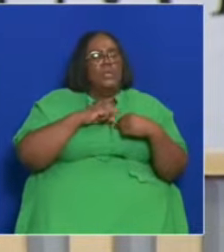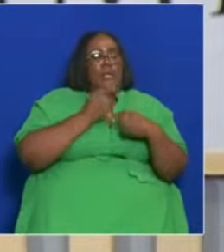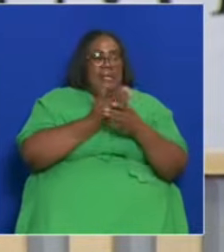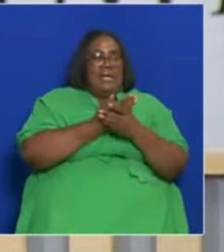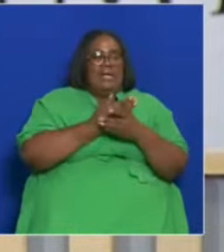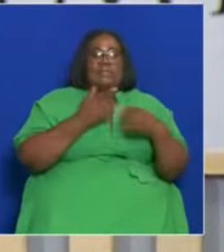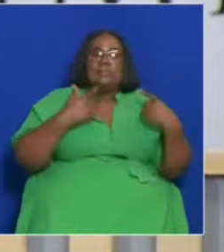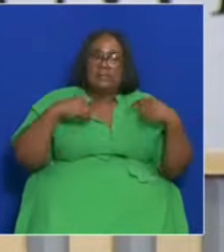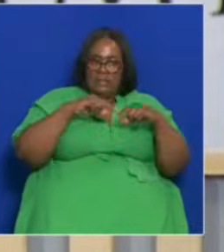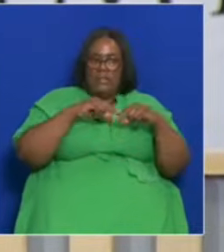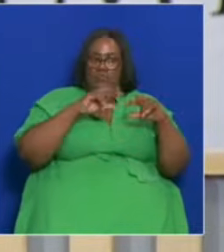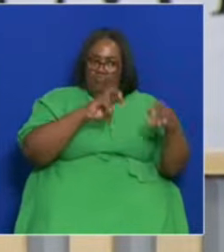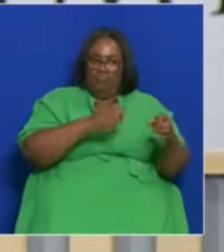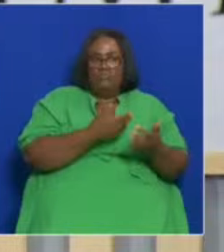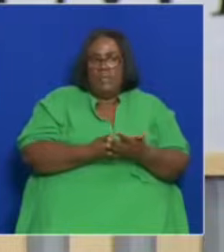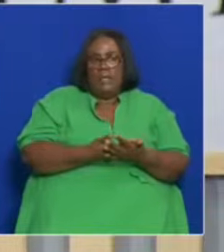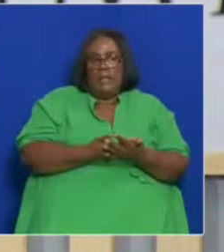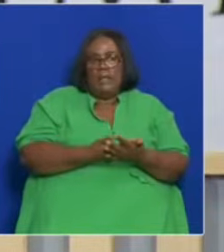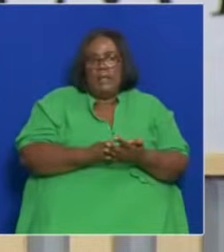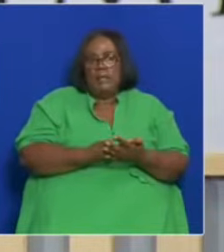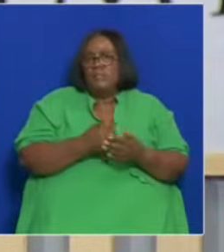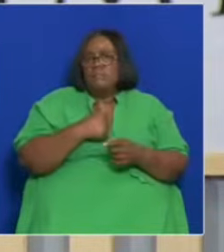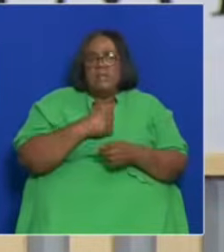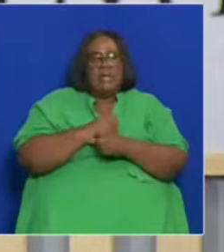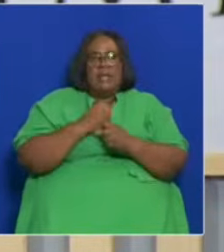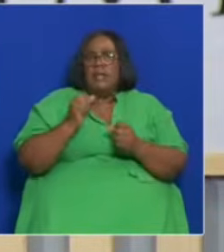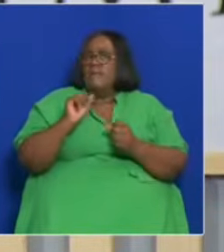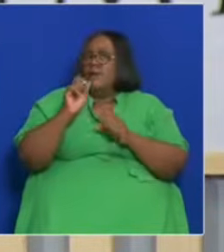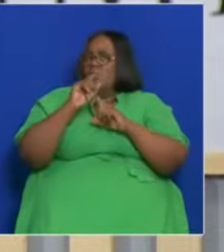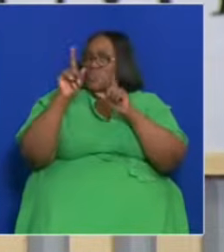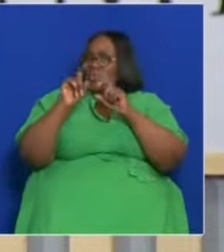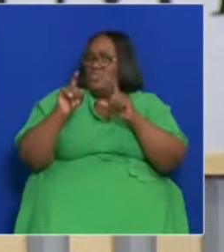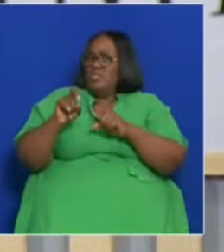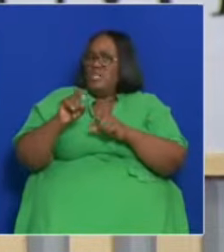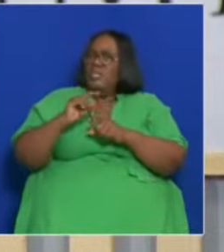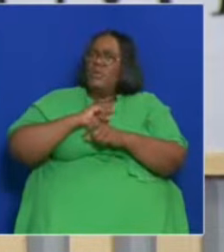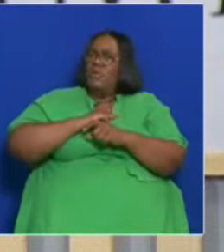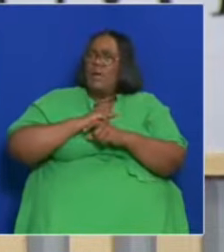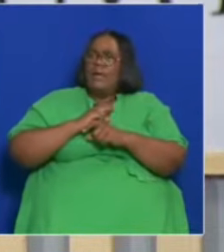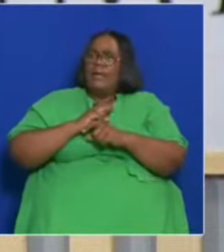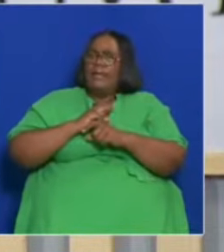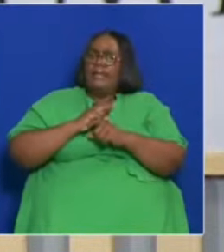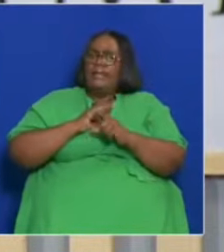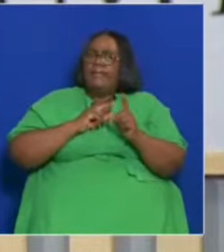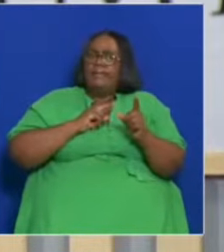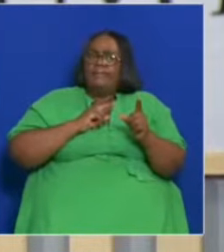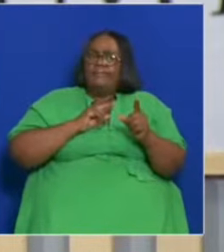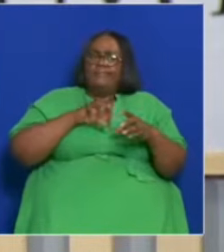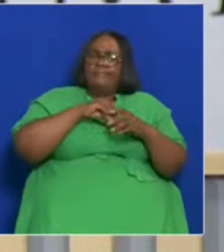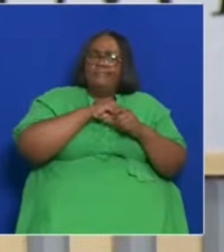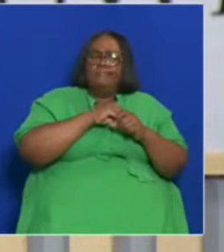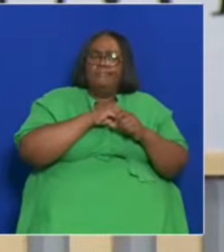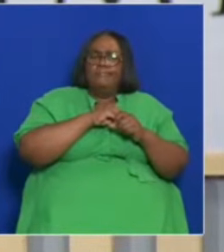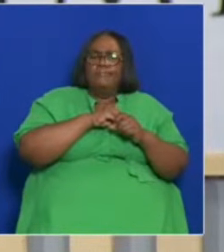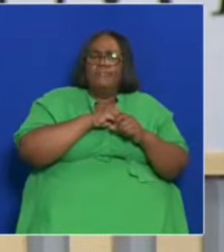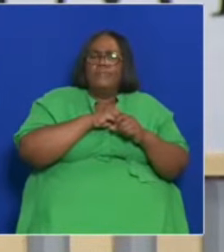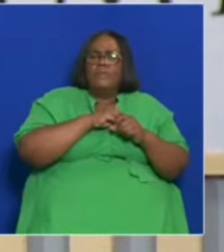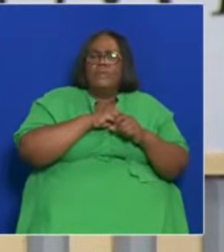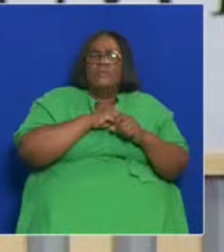question why it is not in our mandate. And there were debates about it,